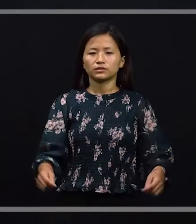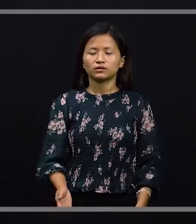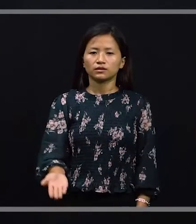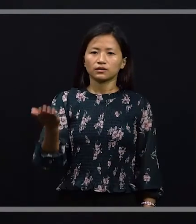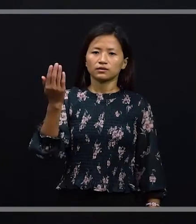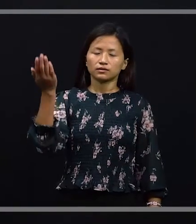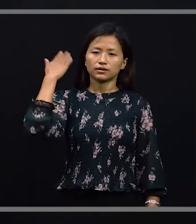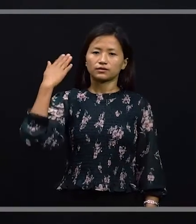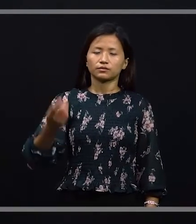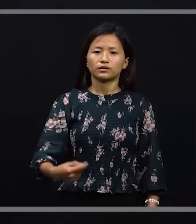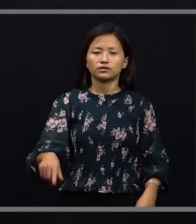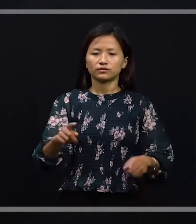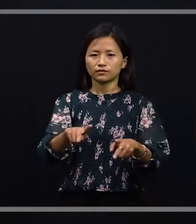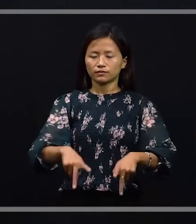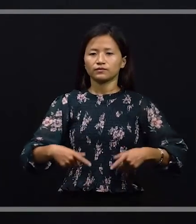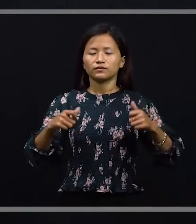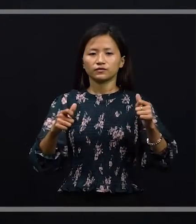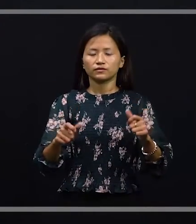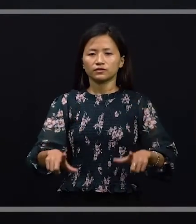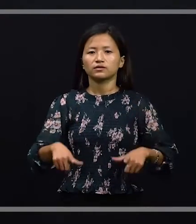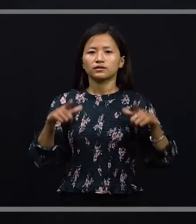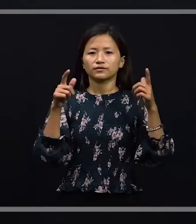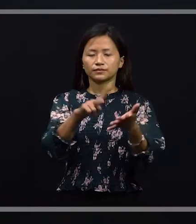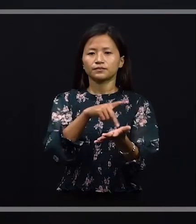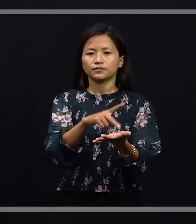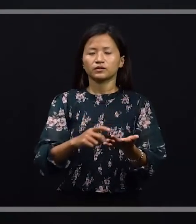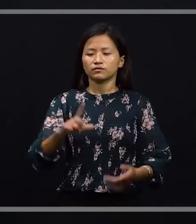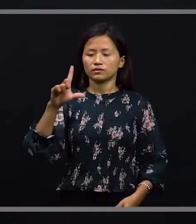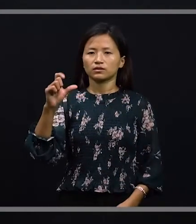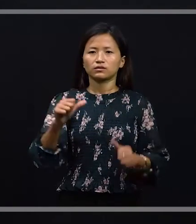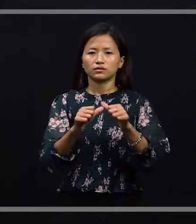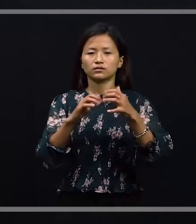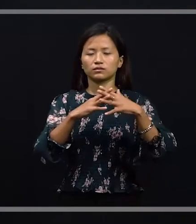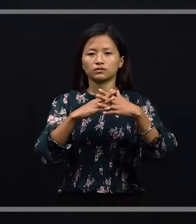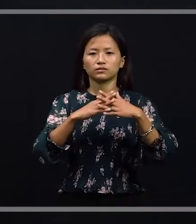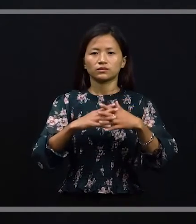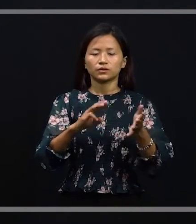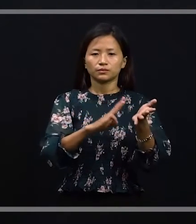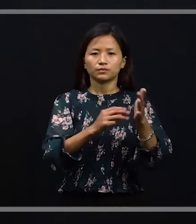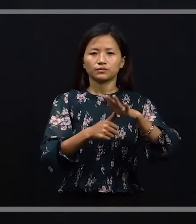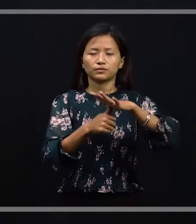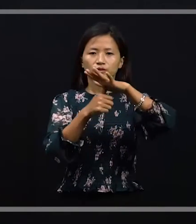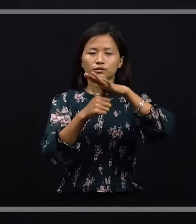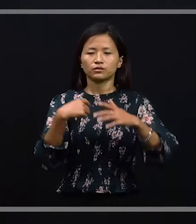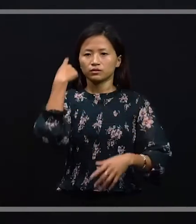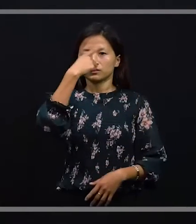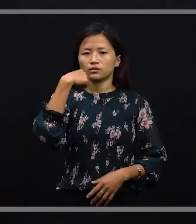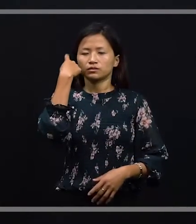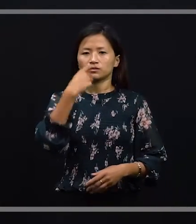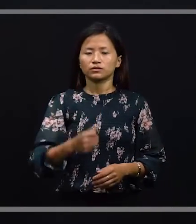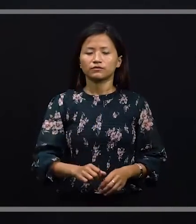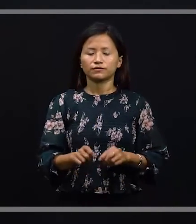the people to know that there is only one God and that we don't have to follow so many gods. All right, then